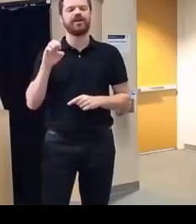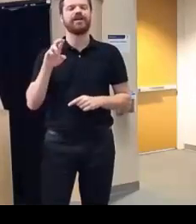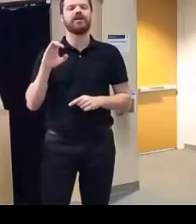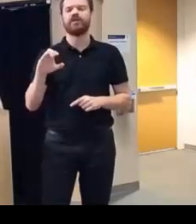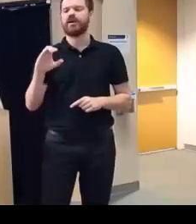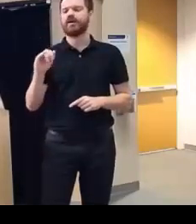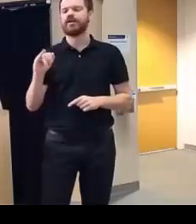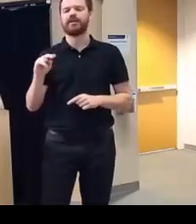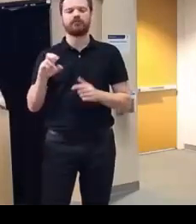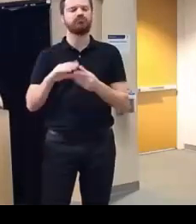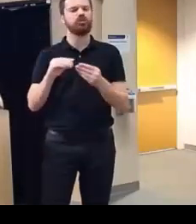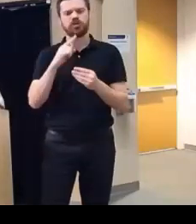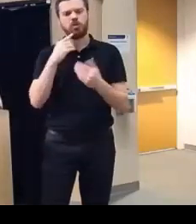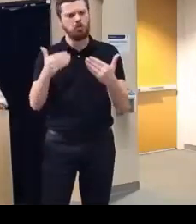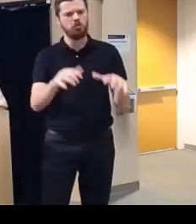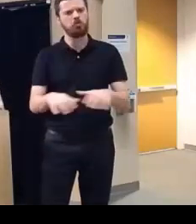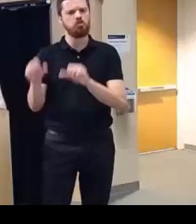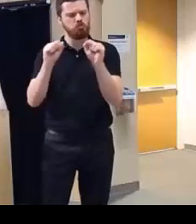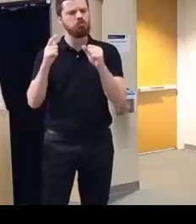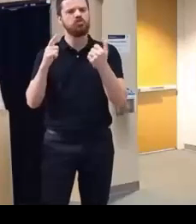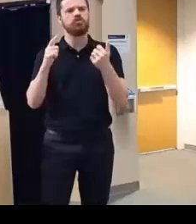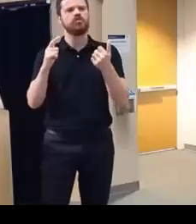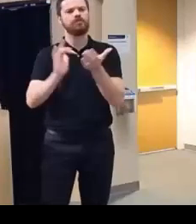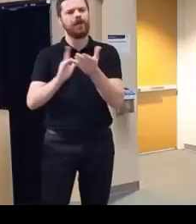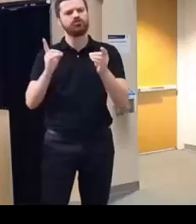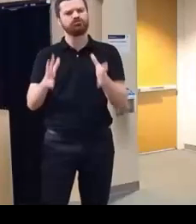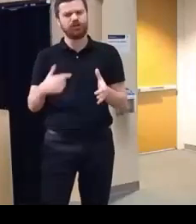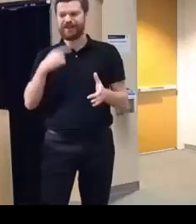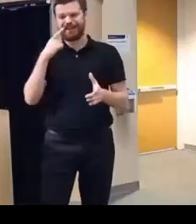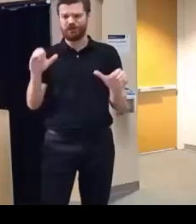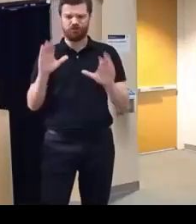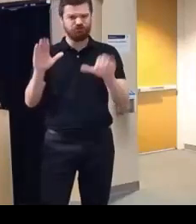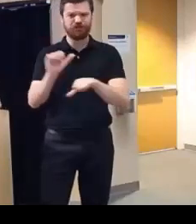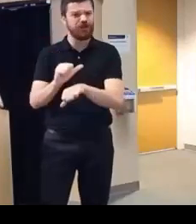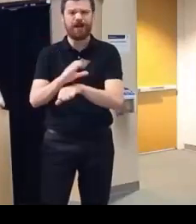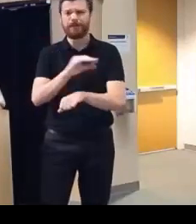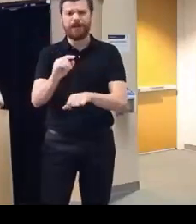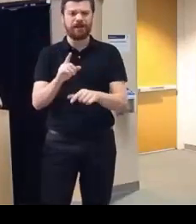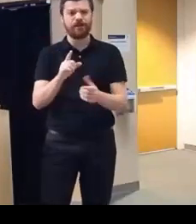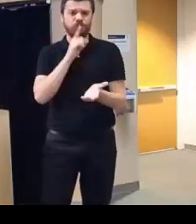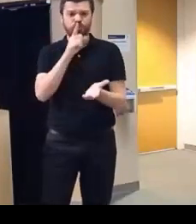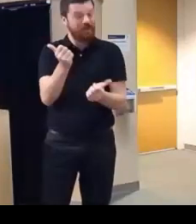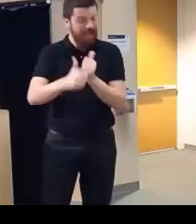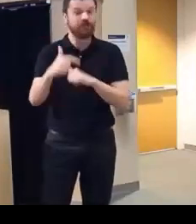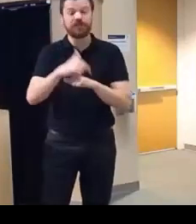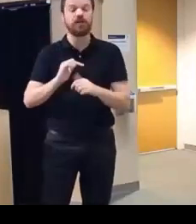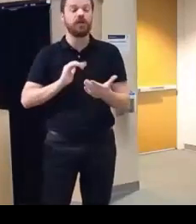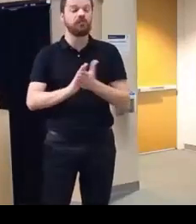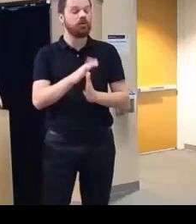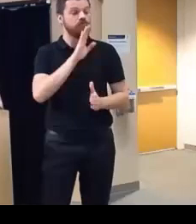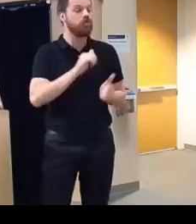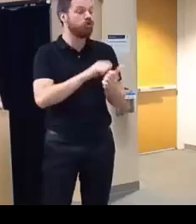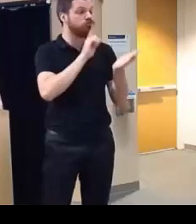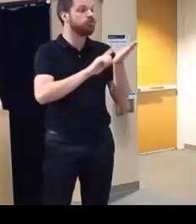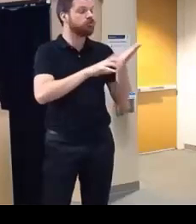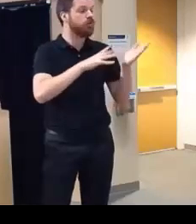why don't you take on the role of the medical director? I think you could really do some great things there, and you seem to like it there, and it's true. Every time I was getting frustrated in my research,